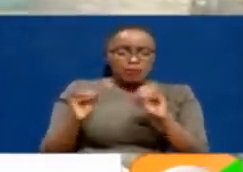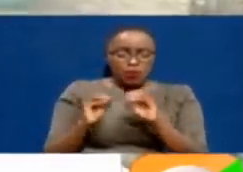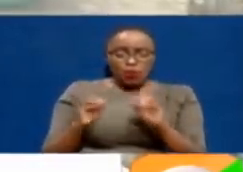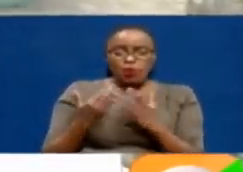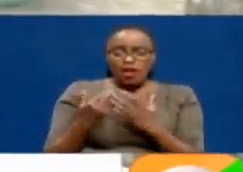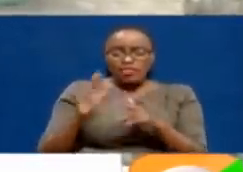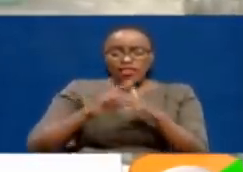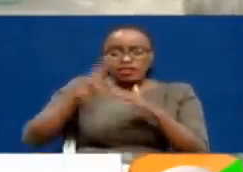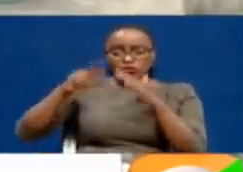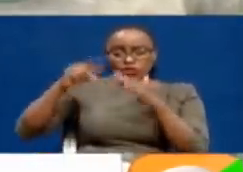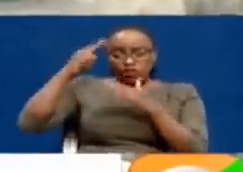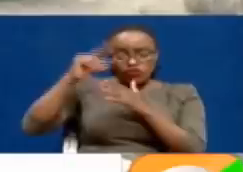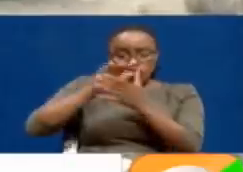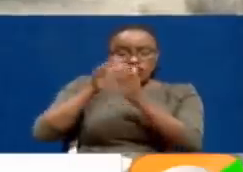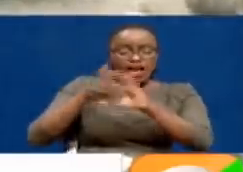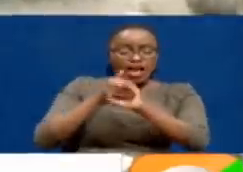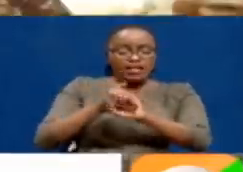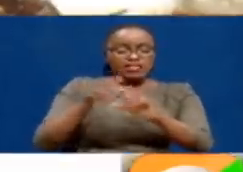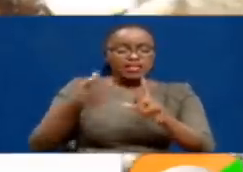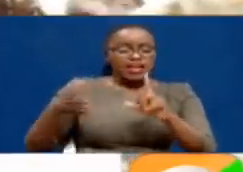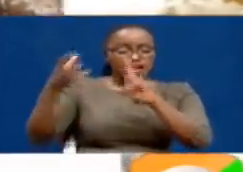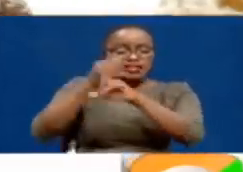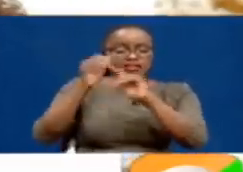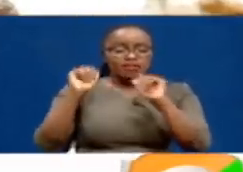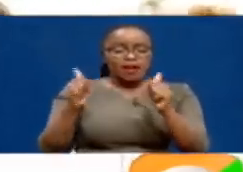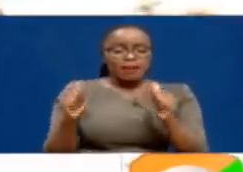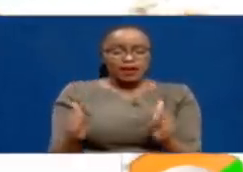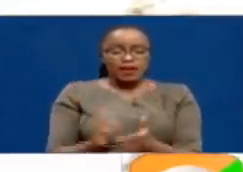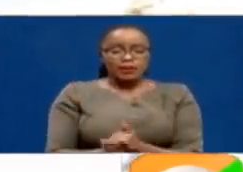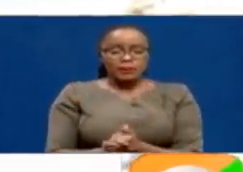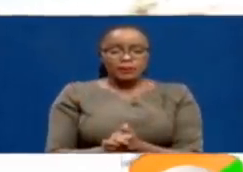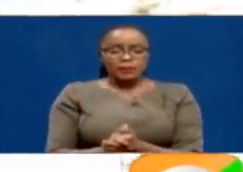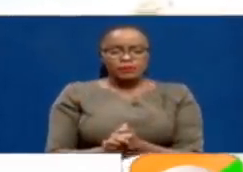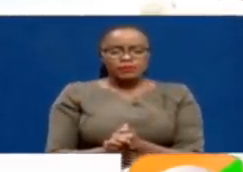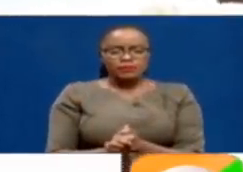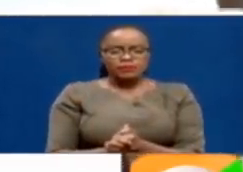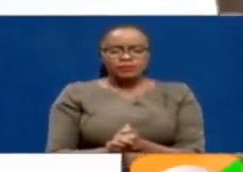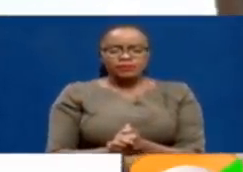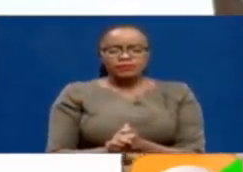of the handshake are yet to be felt. Laura Otieno, Citizen TV, Kisumu County.